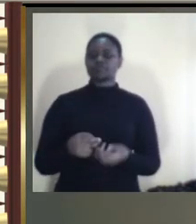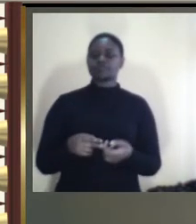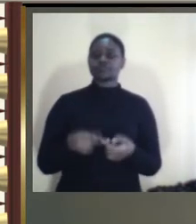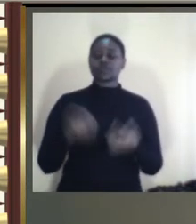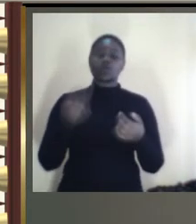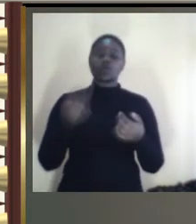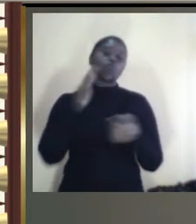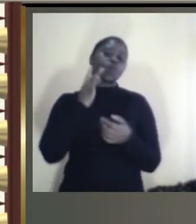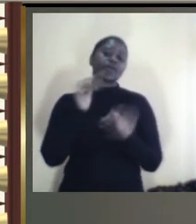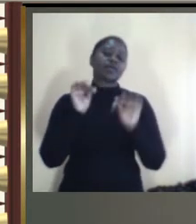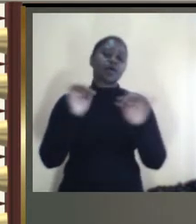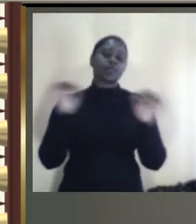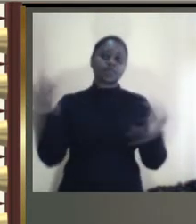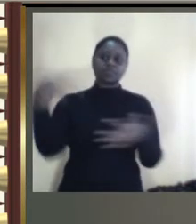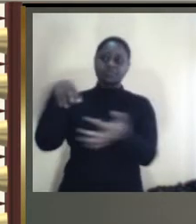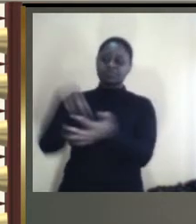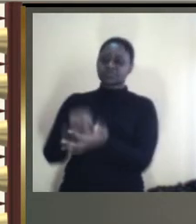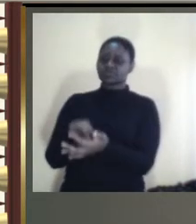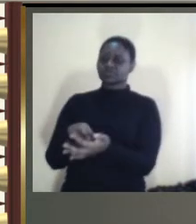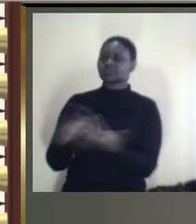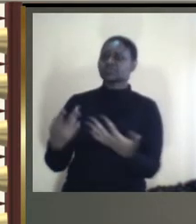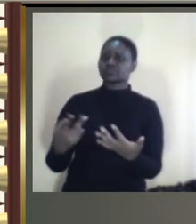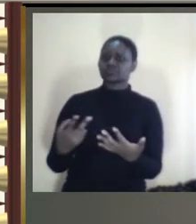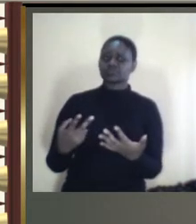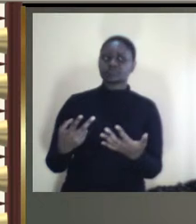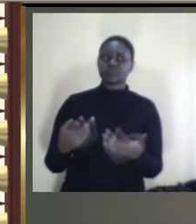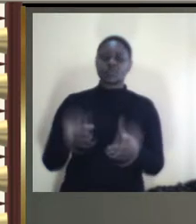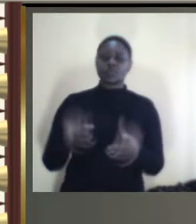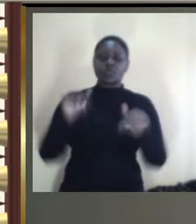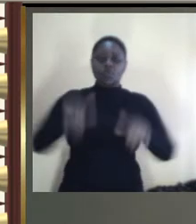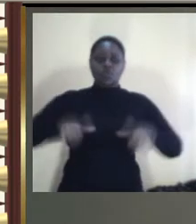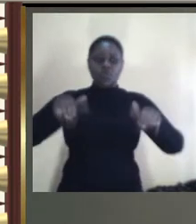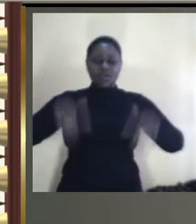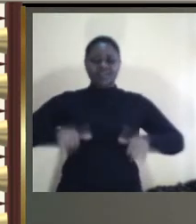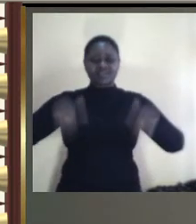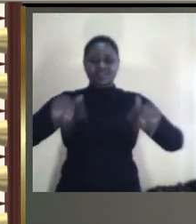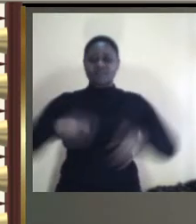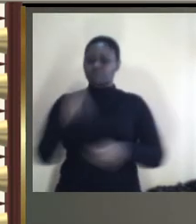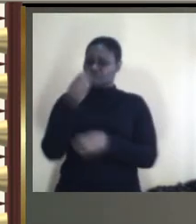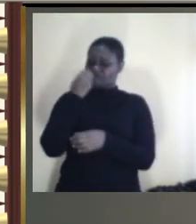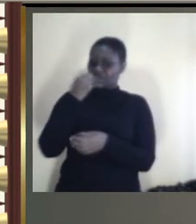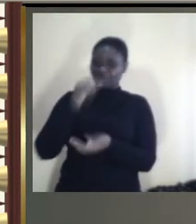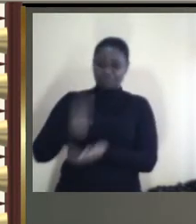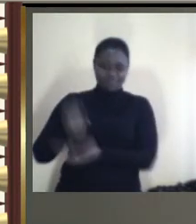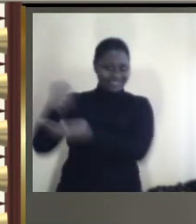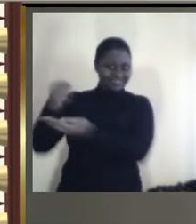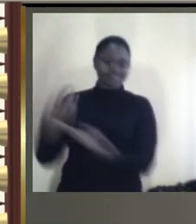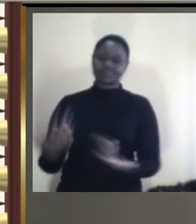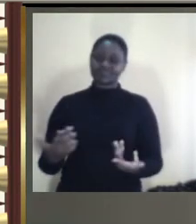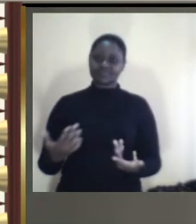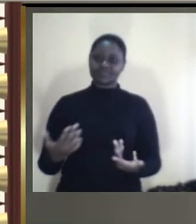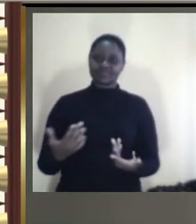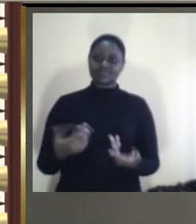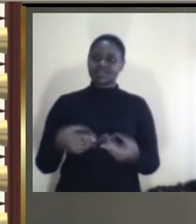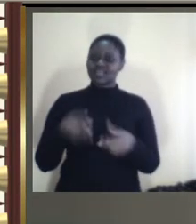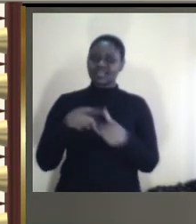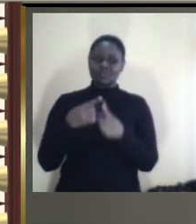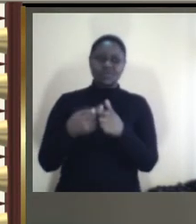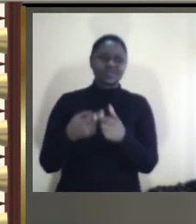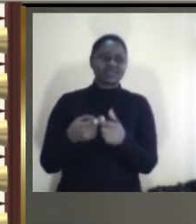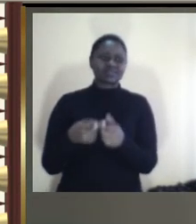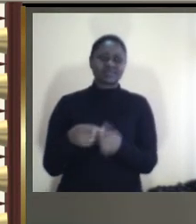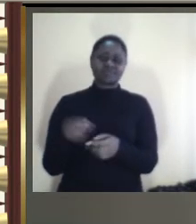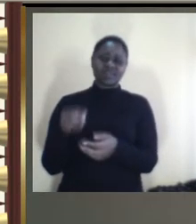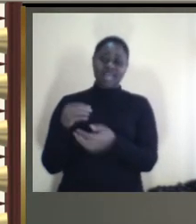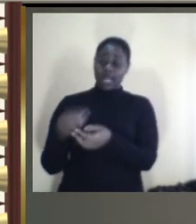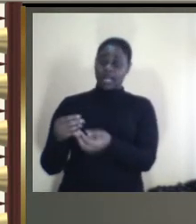When our people stood in scorching heat, waiting for handout of food parcels, it was an intervention of a